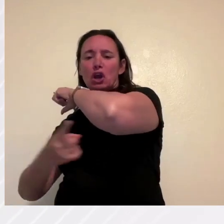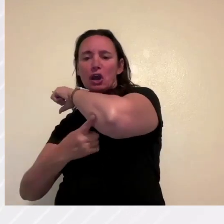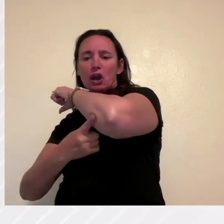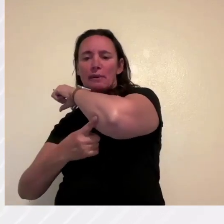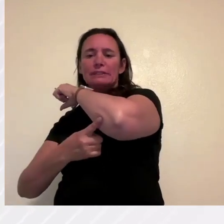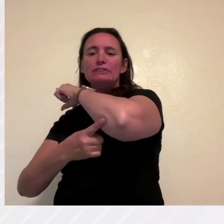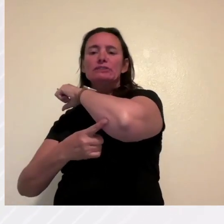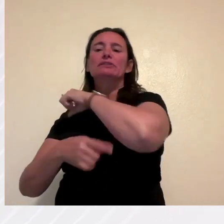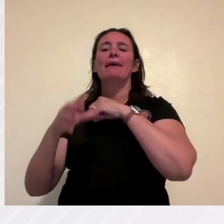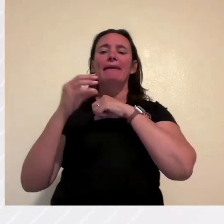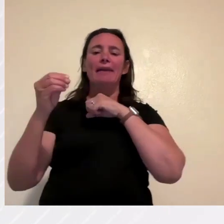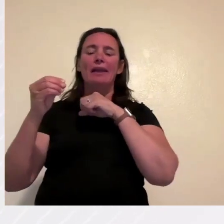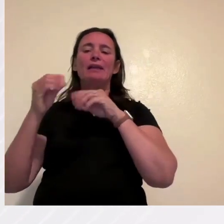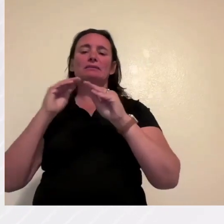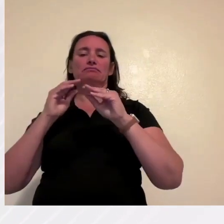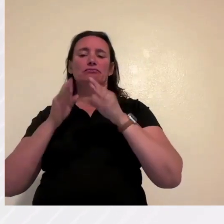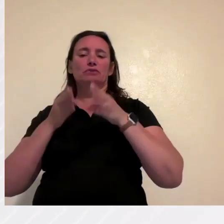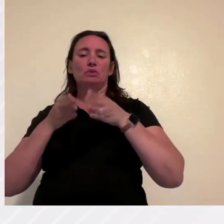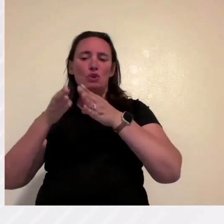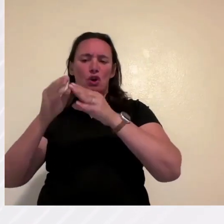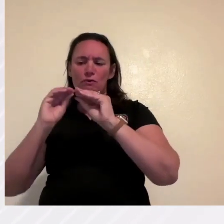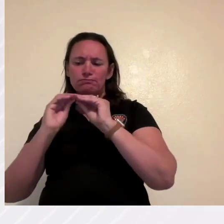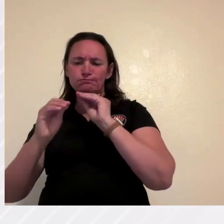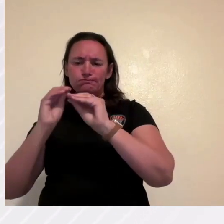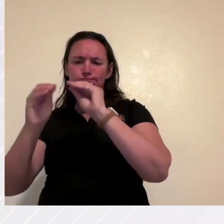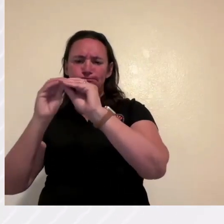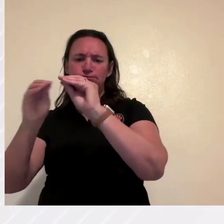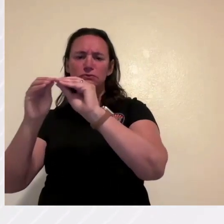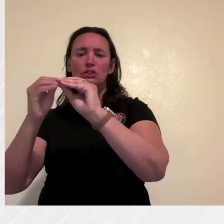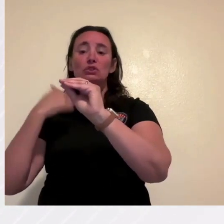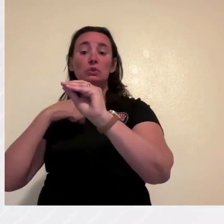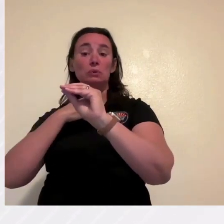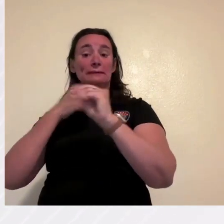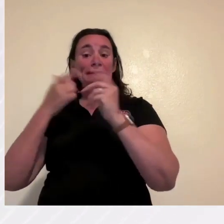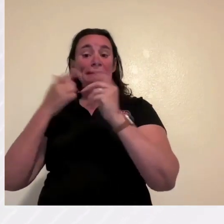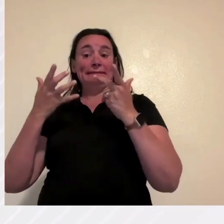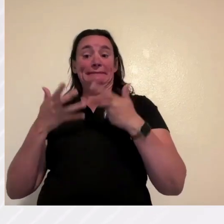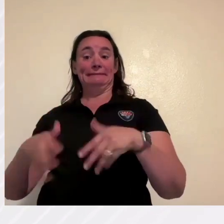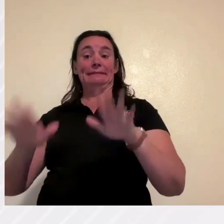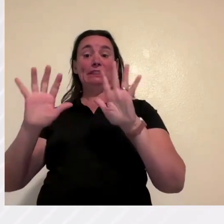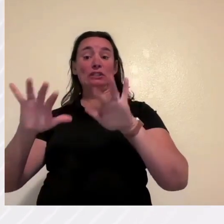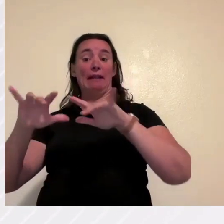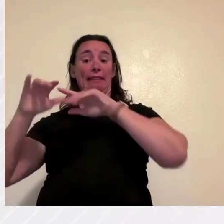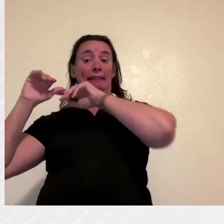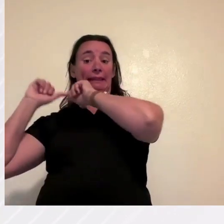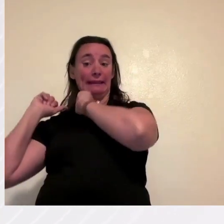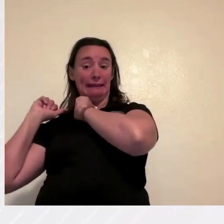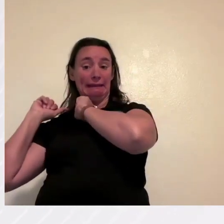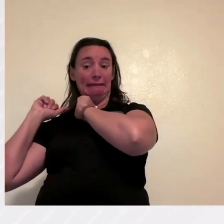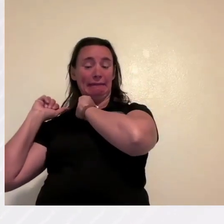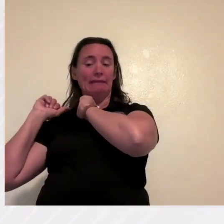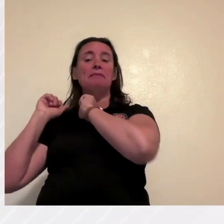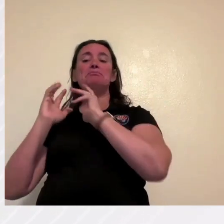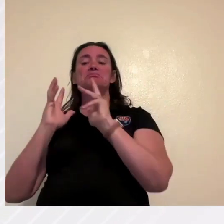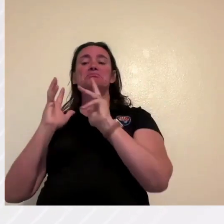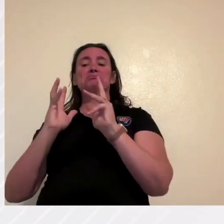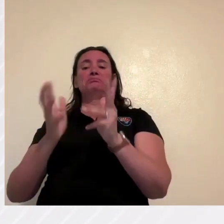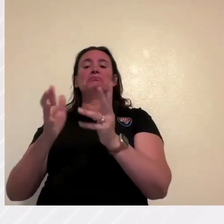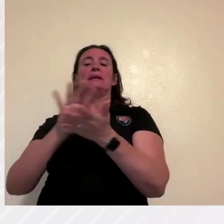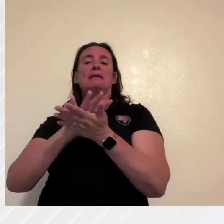so that way when we are done with this footprint, we could try to leave it as clean and as best as